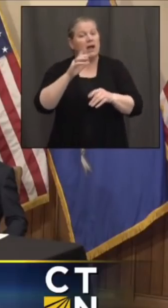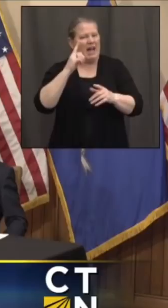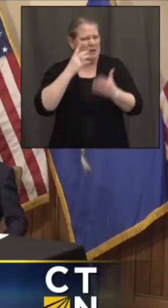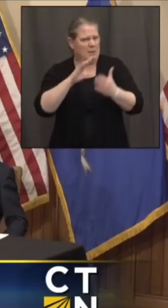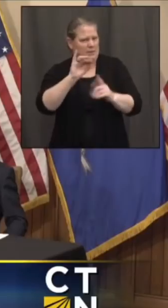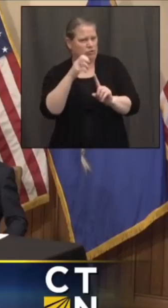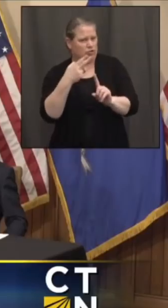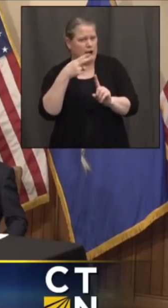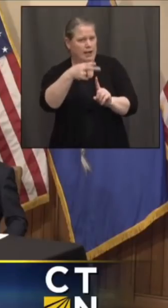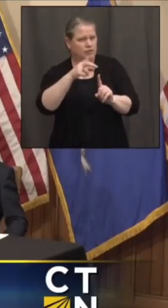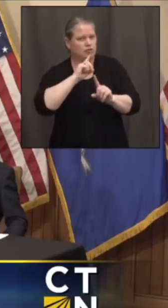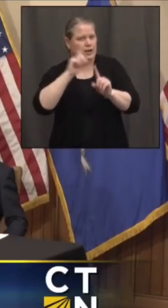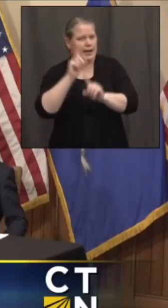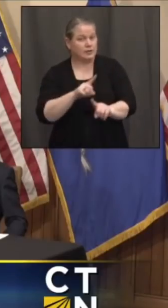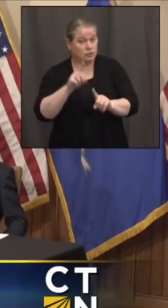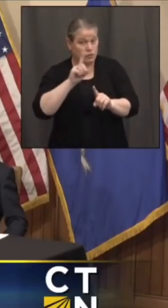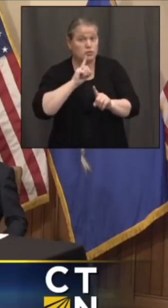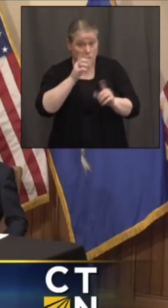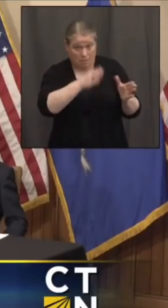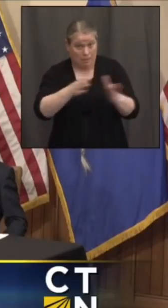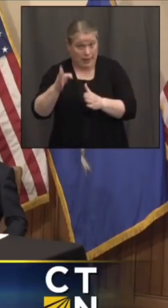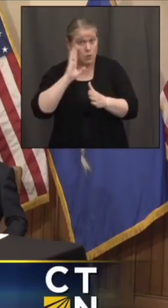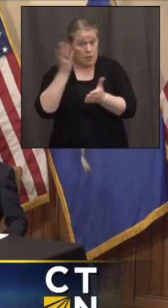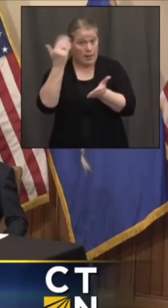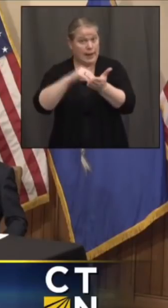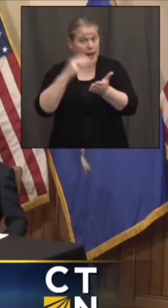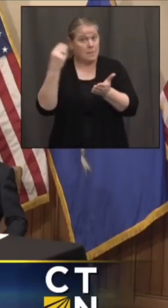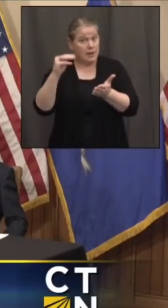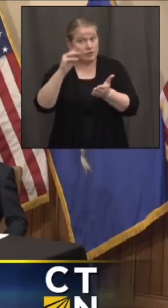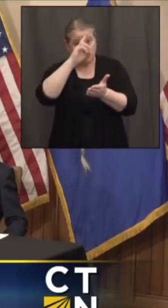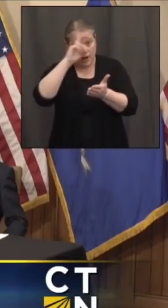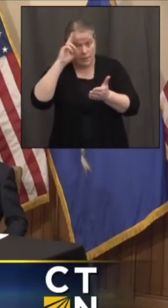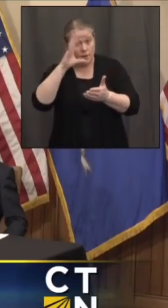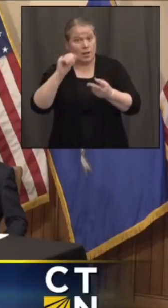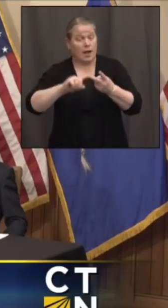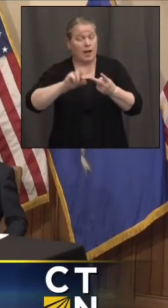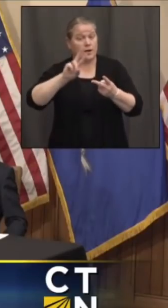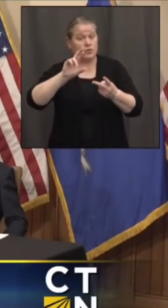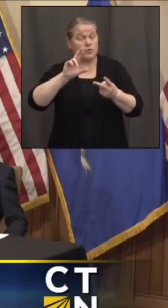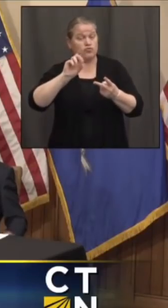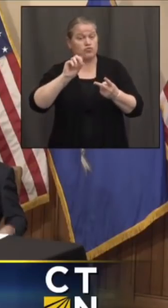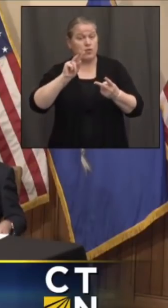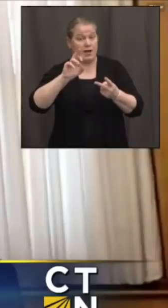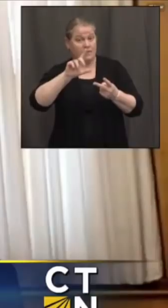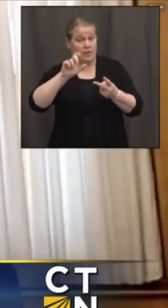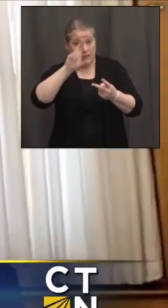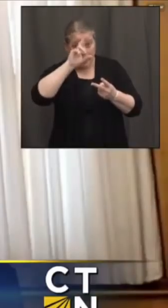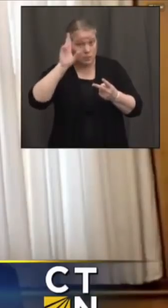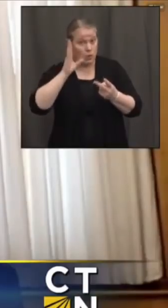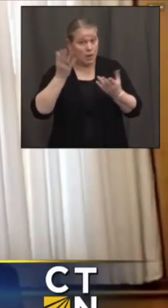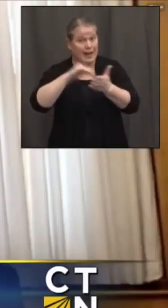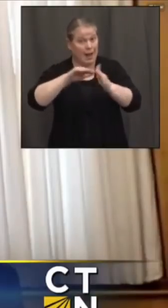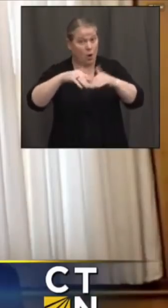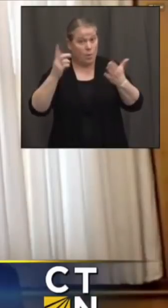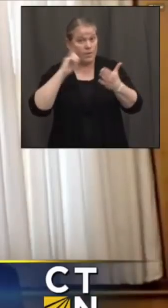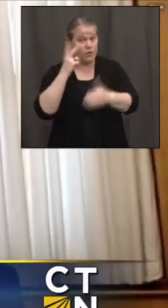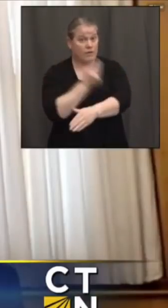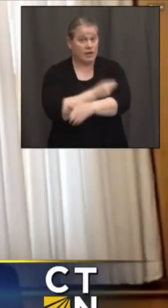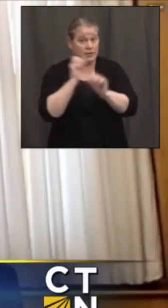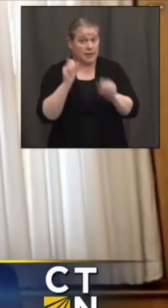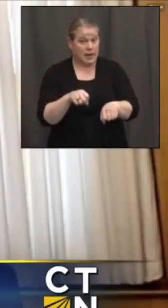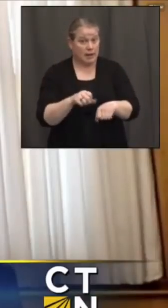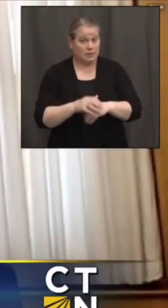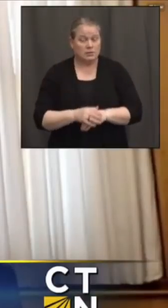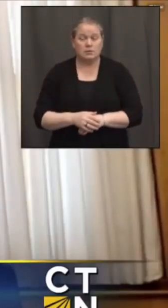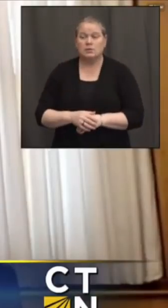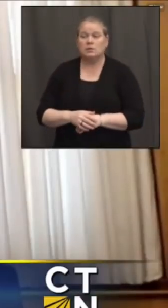Yes, I mean, Commissioner Gifford and her team, and we're in regular dialogue with all providers. Where that dialogue is